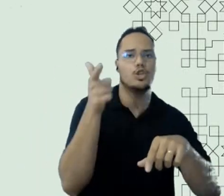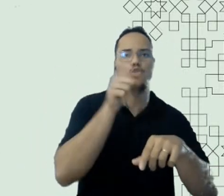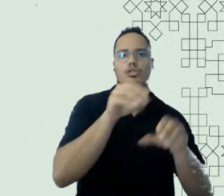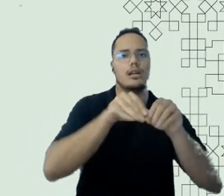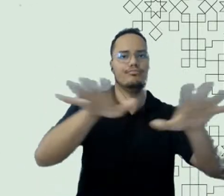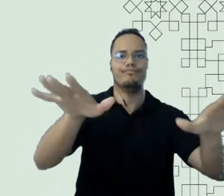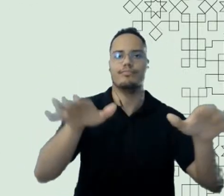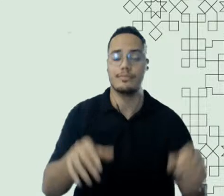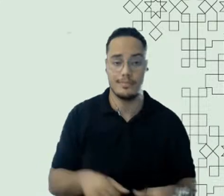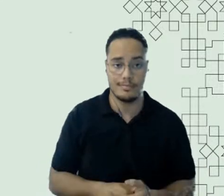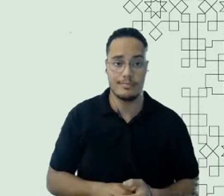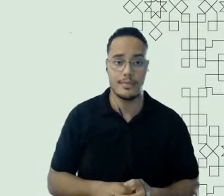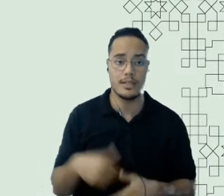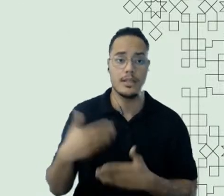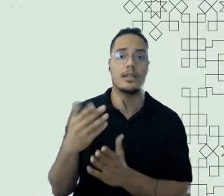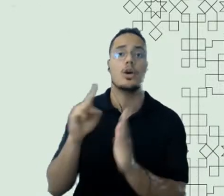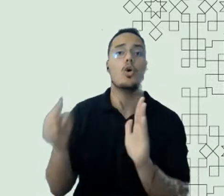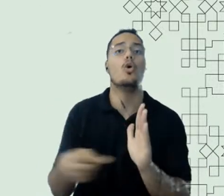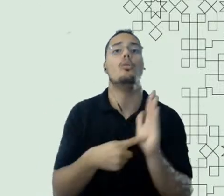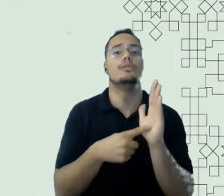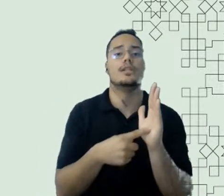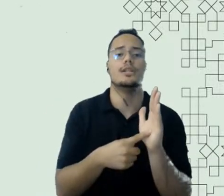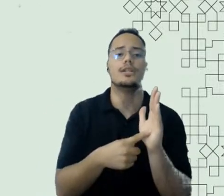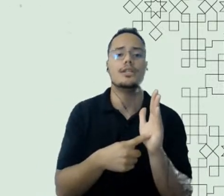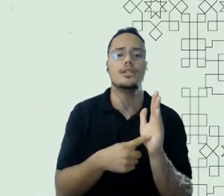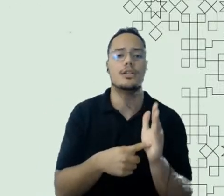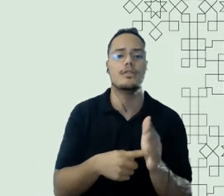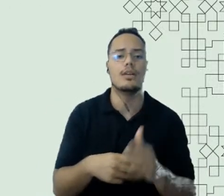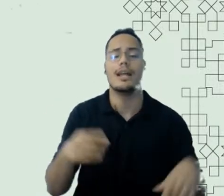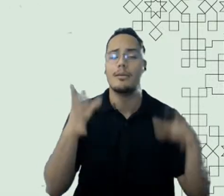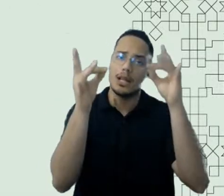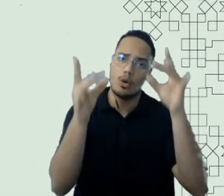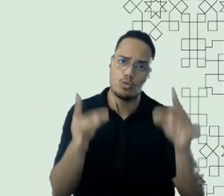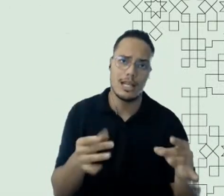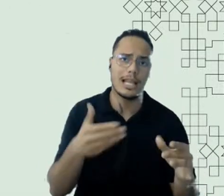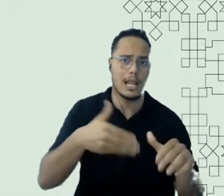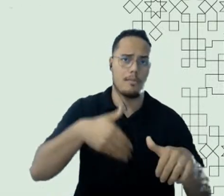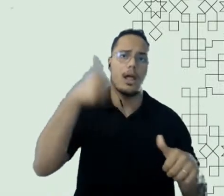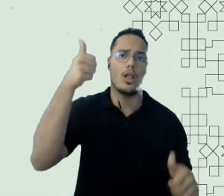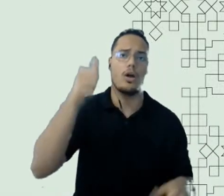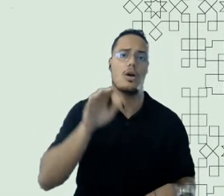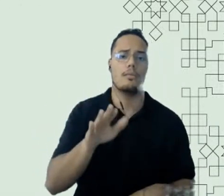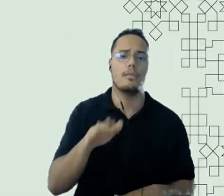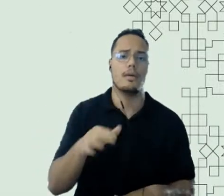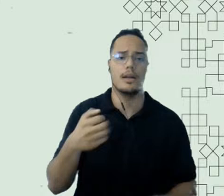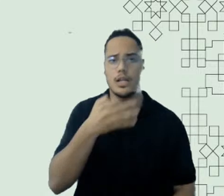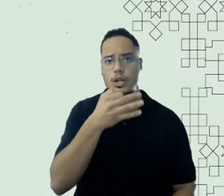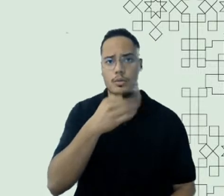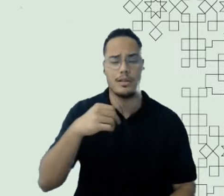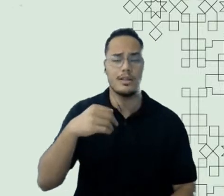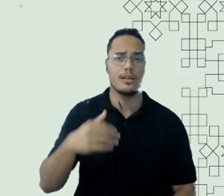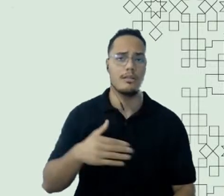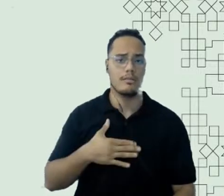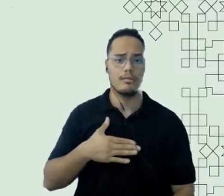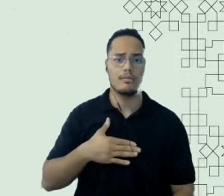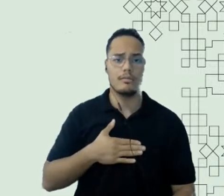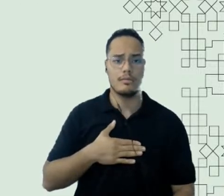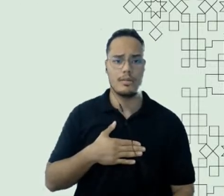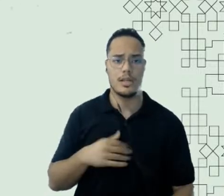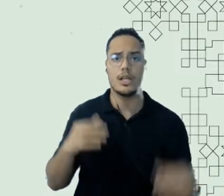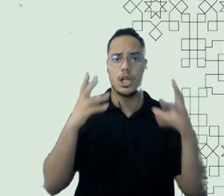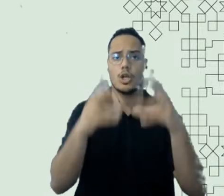my analysis here, but it's not shared by everybody, but I think that the directive makes a first step in